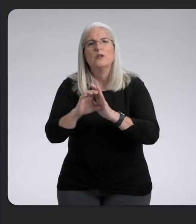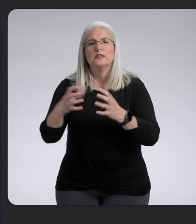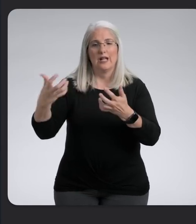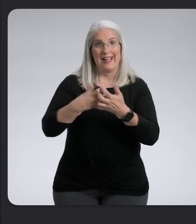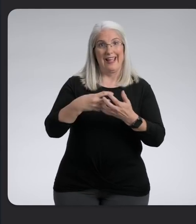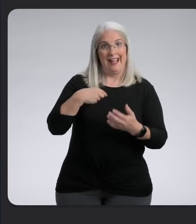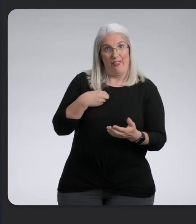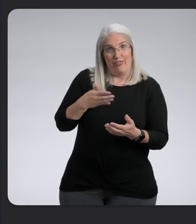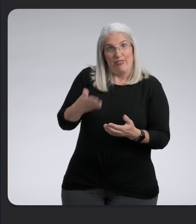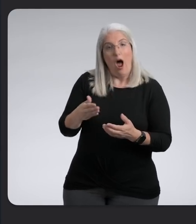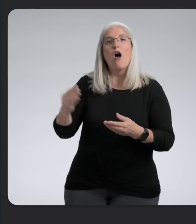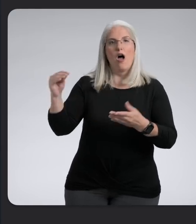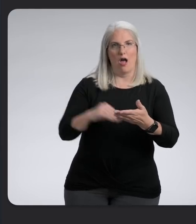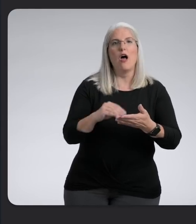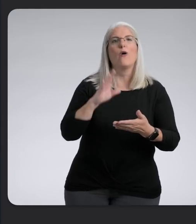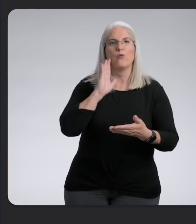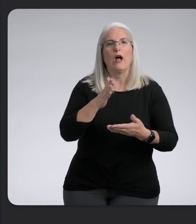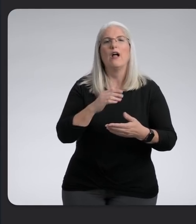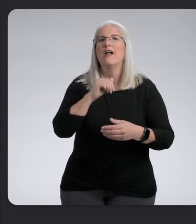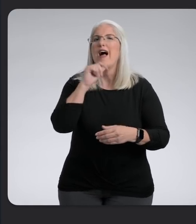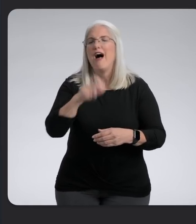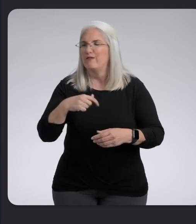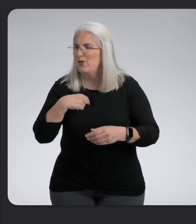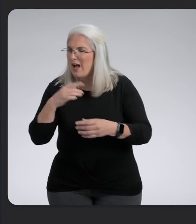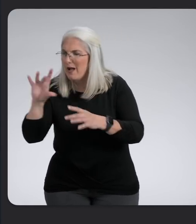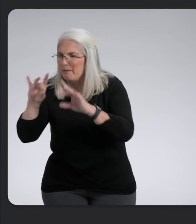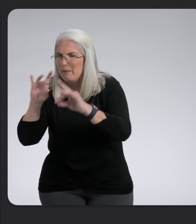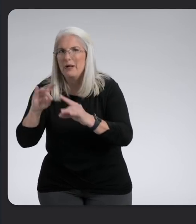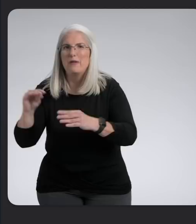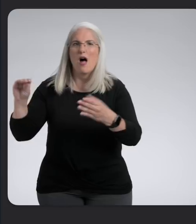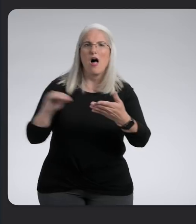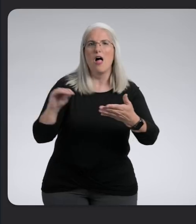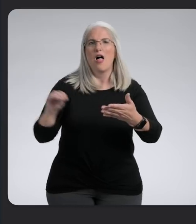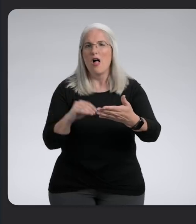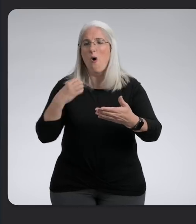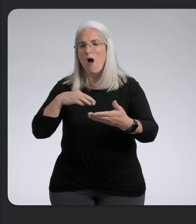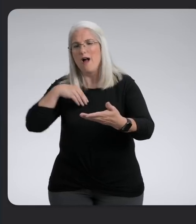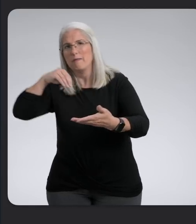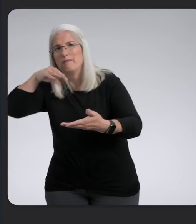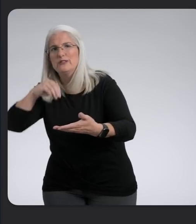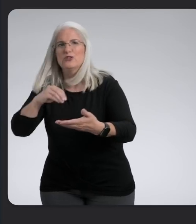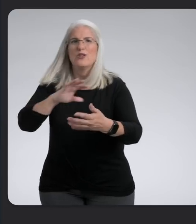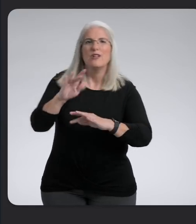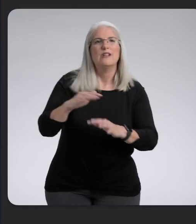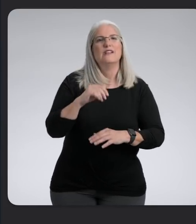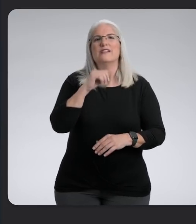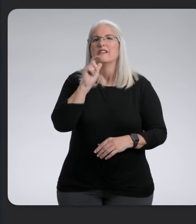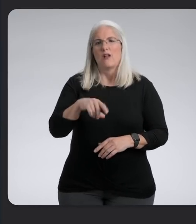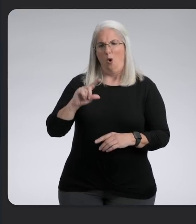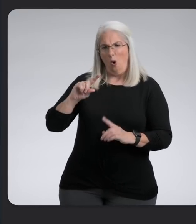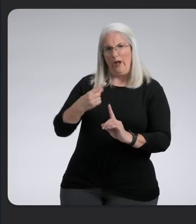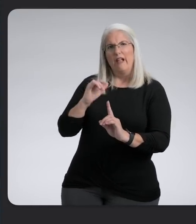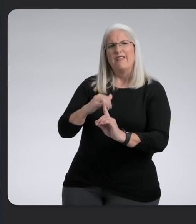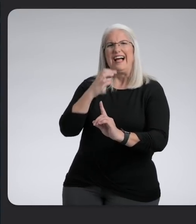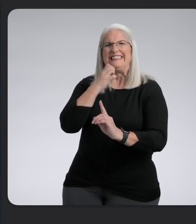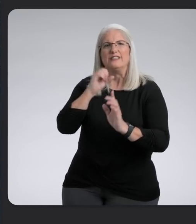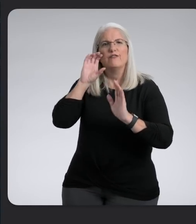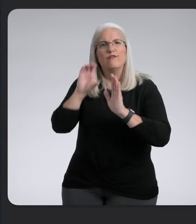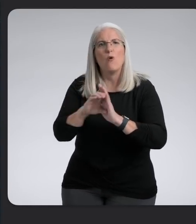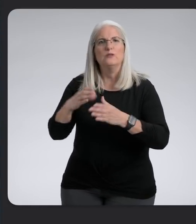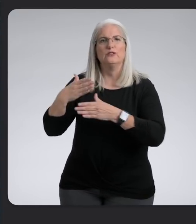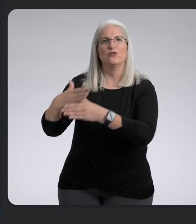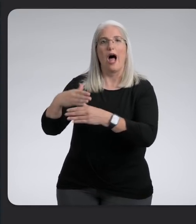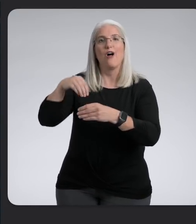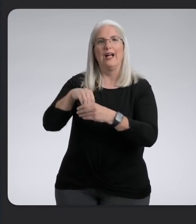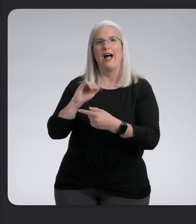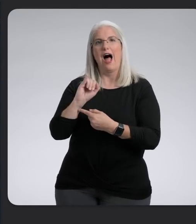about screenshots or memes cluttering up my library. So that's sharing in iOS 15. Back to you, Craig. In